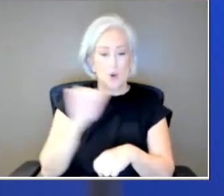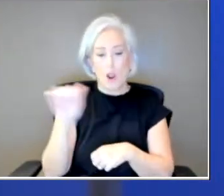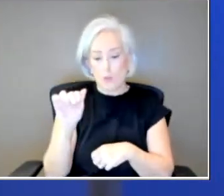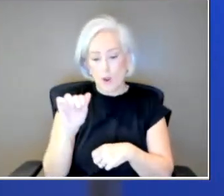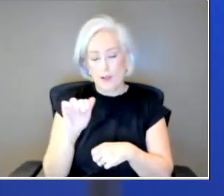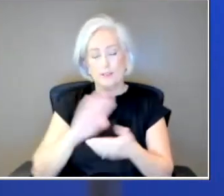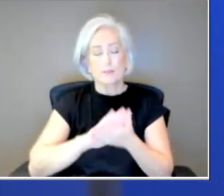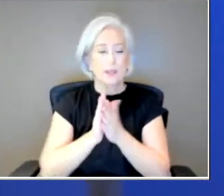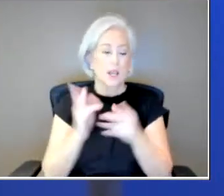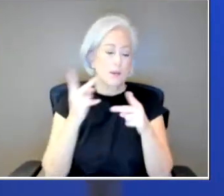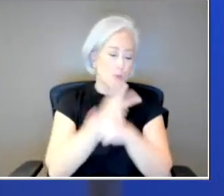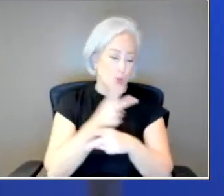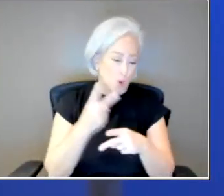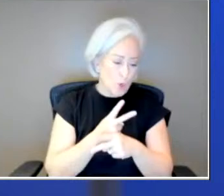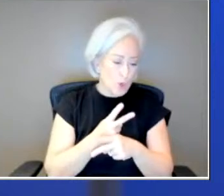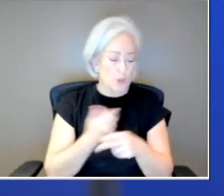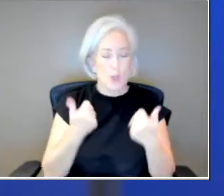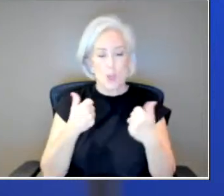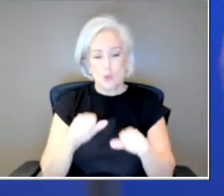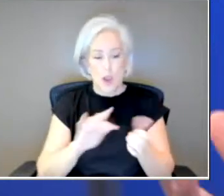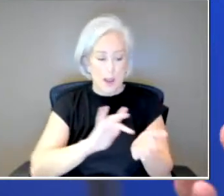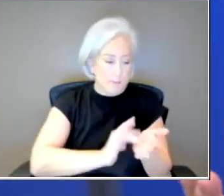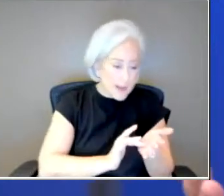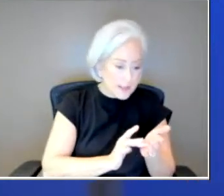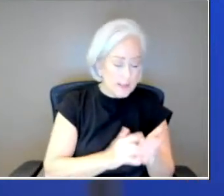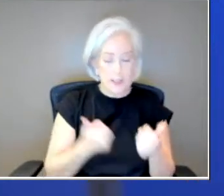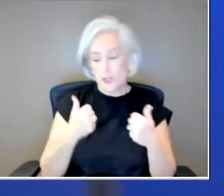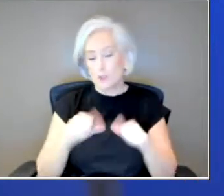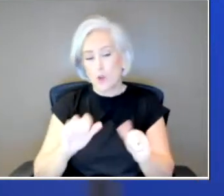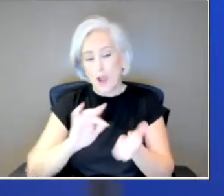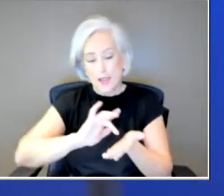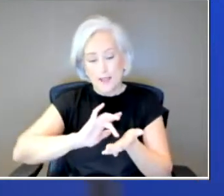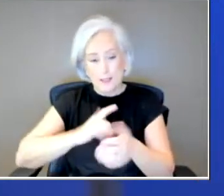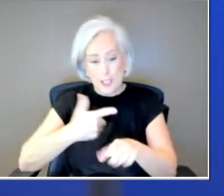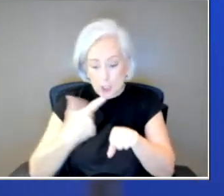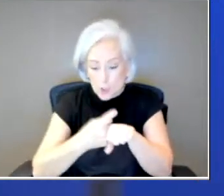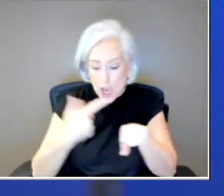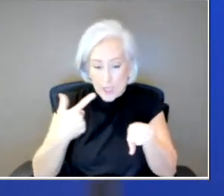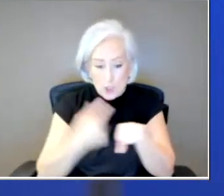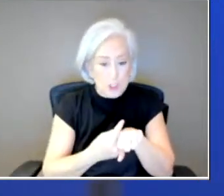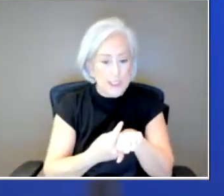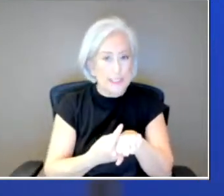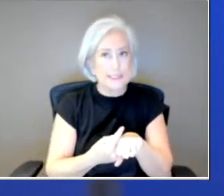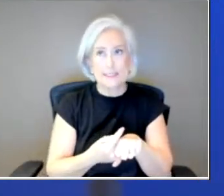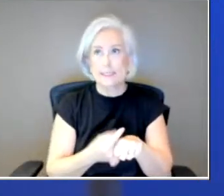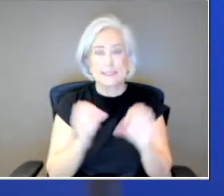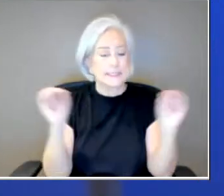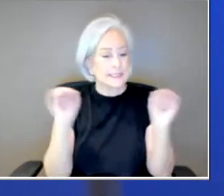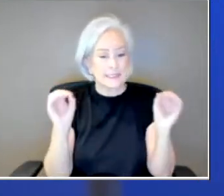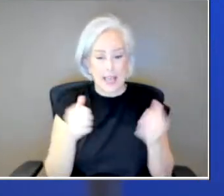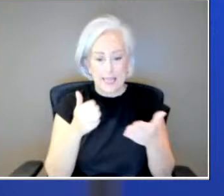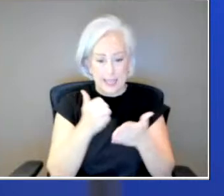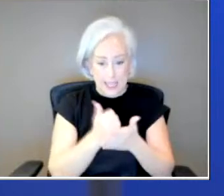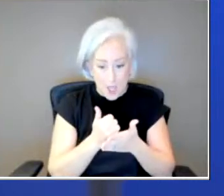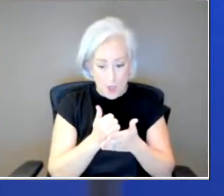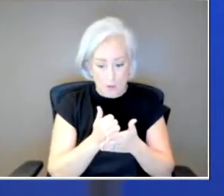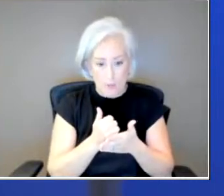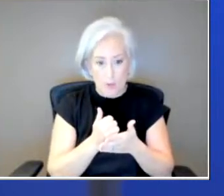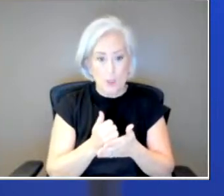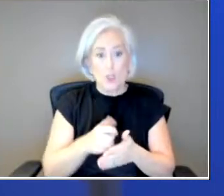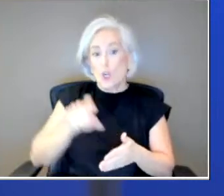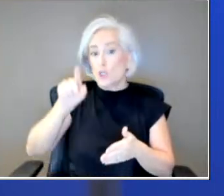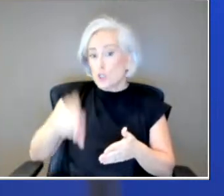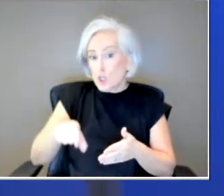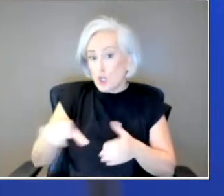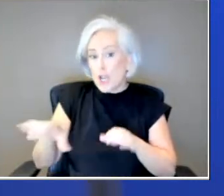They've tried injections. Those aren't working good enough. And then they're at this decision point. Do I go to the gold standard, which it is still the gold standard treatment, is to go do a